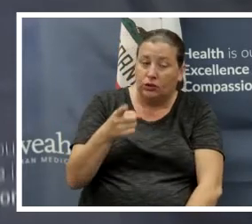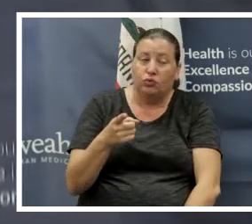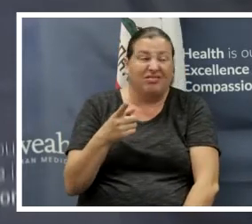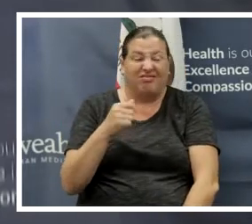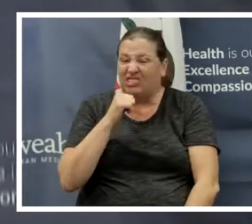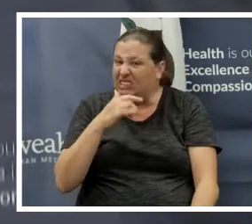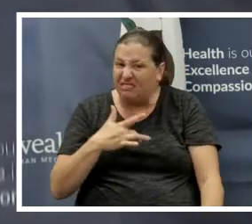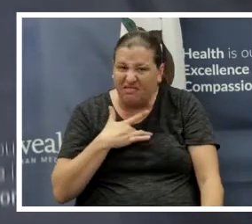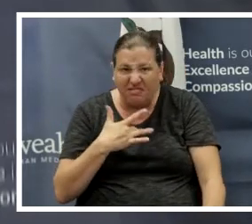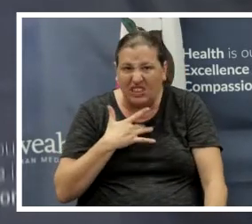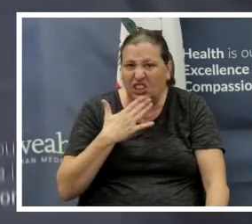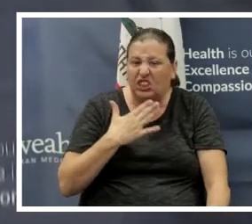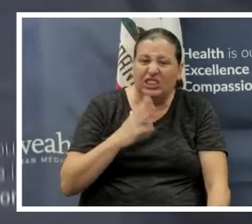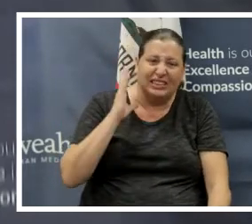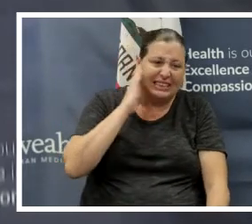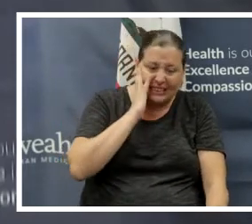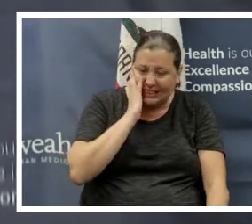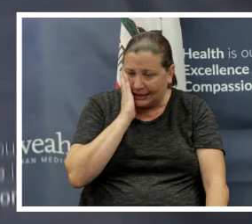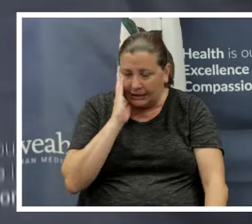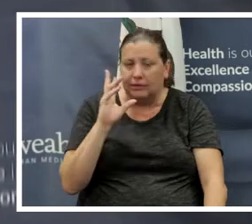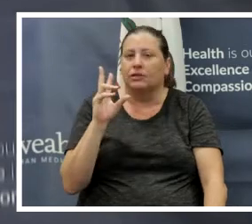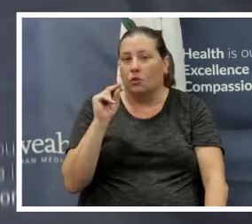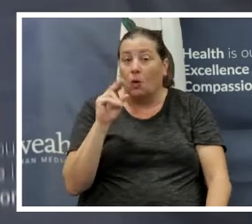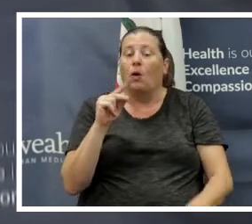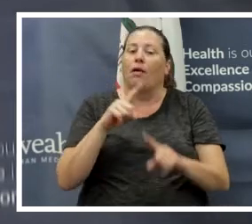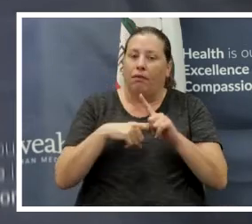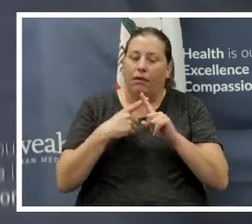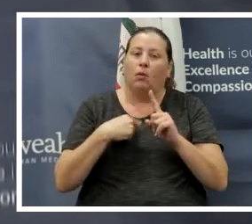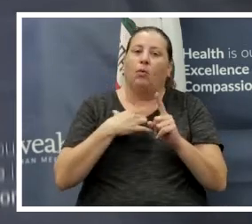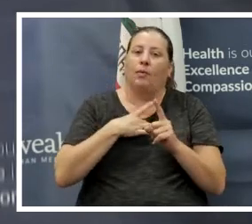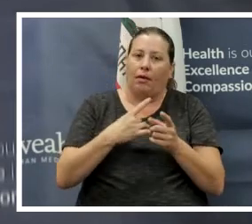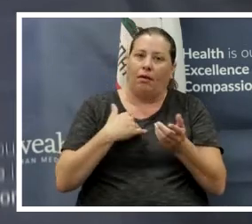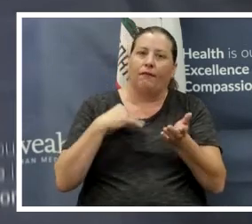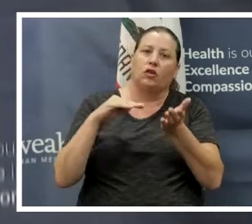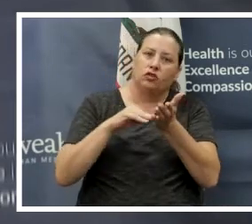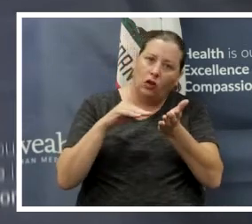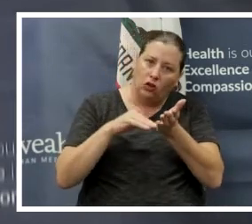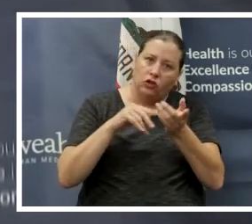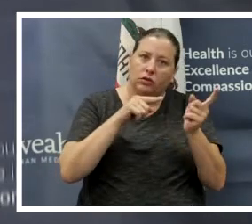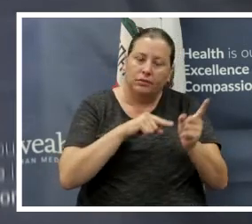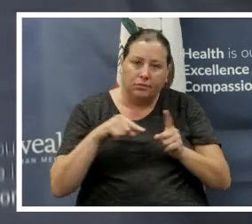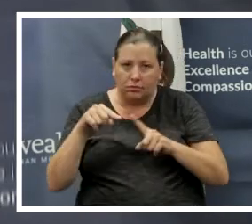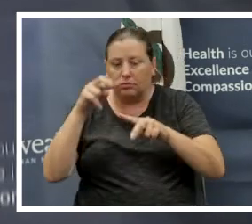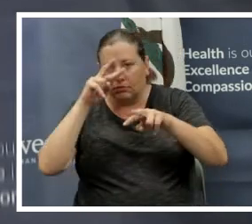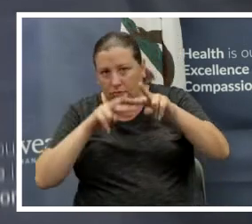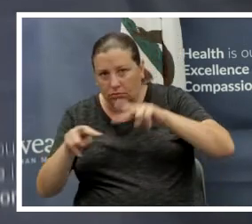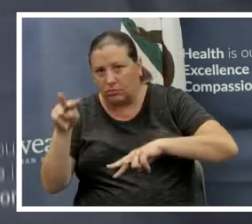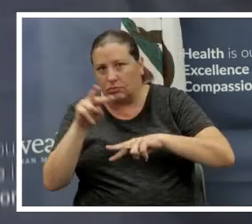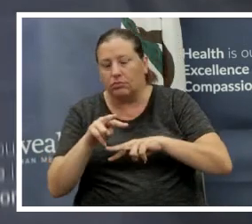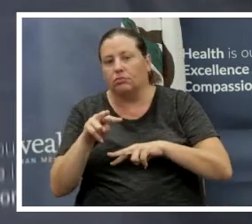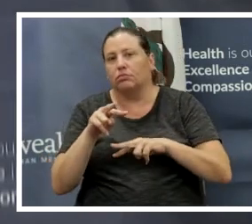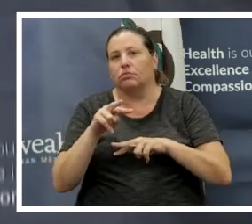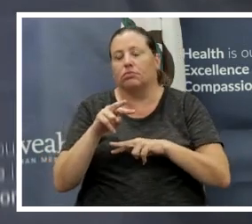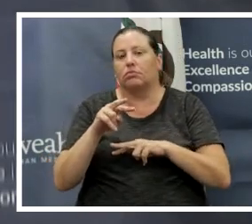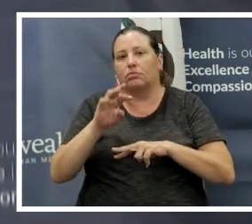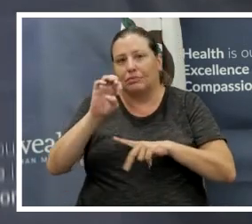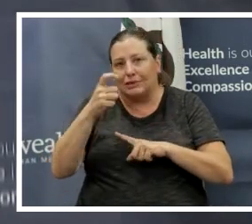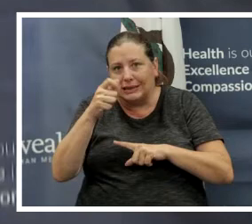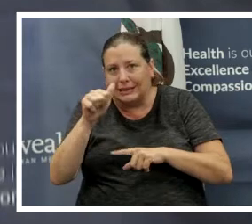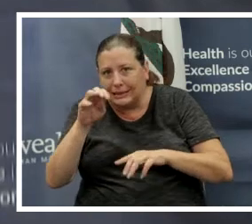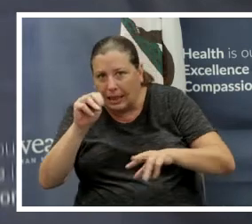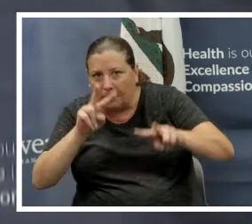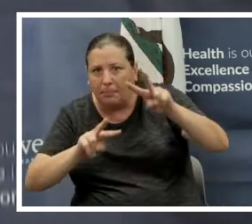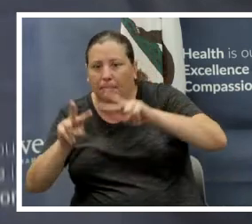well, then we'd certainly like a provider to look at you, to have a physician or a nurse practitioner examine you